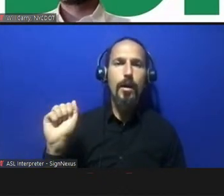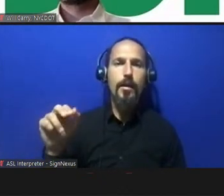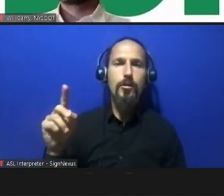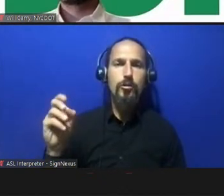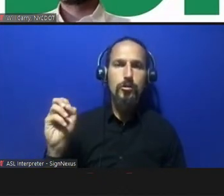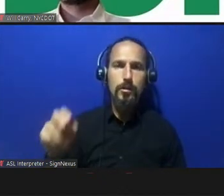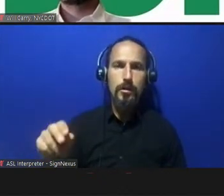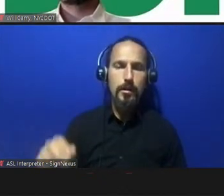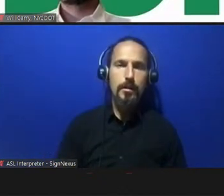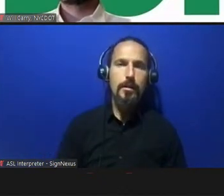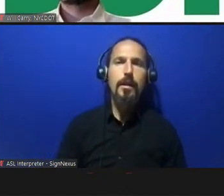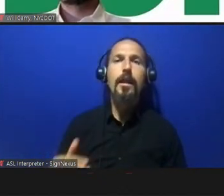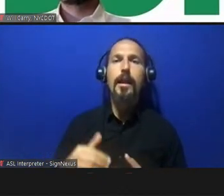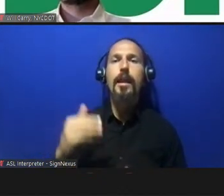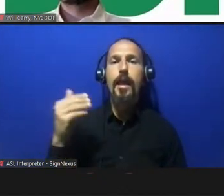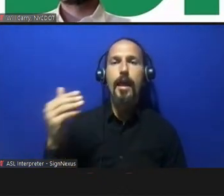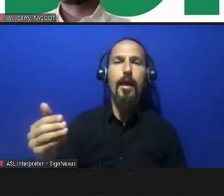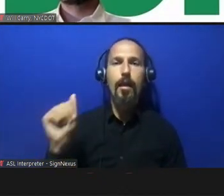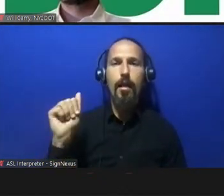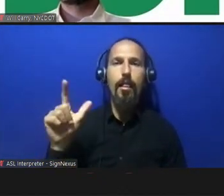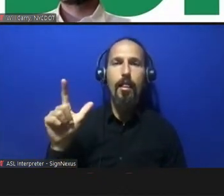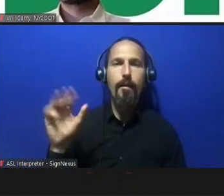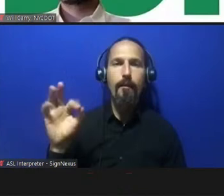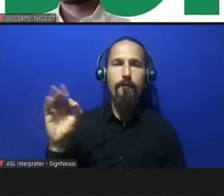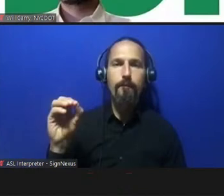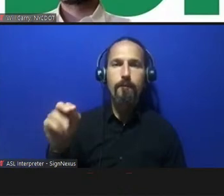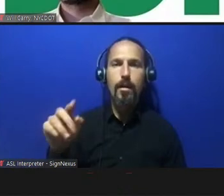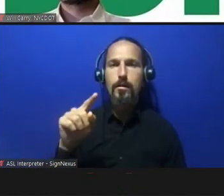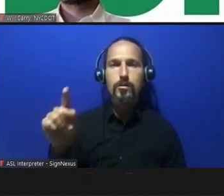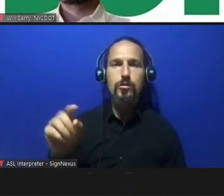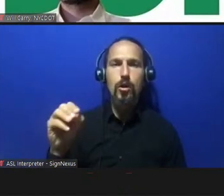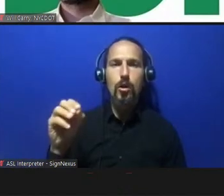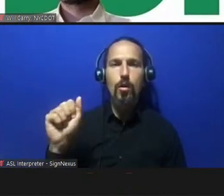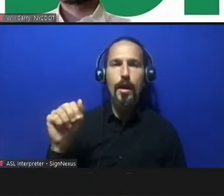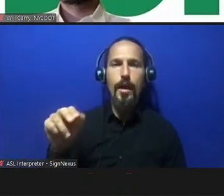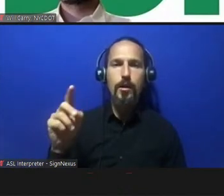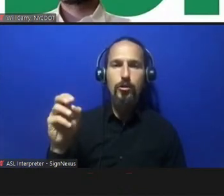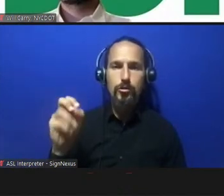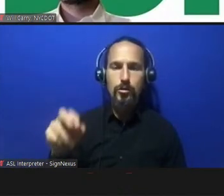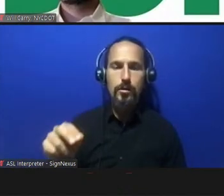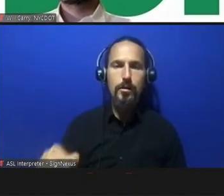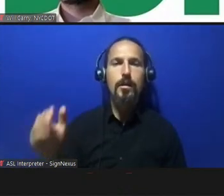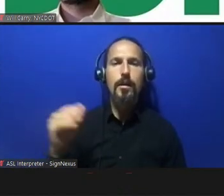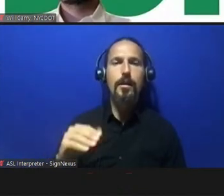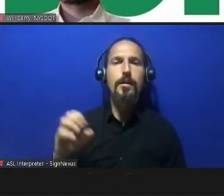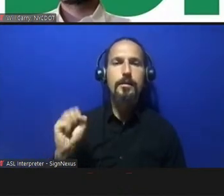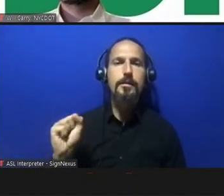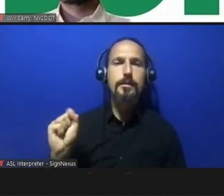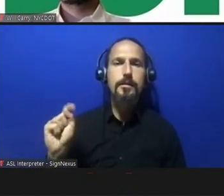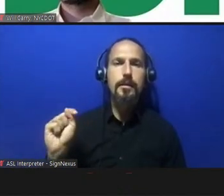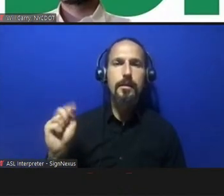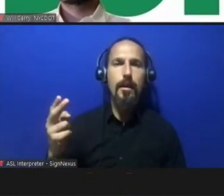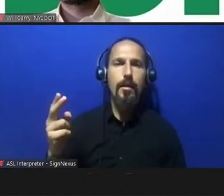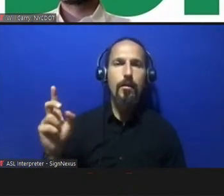the next speaker is alfonzo anderson followed by seth dobie